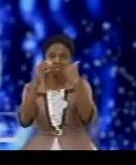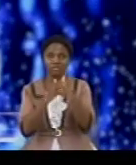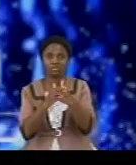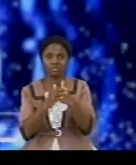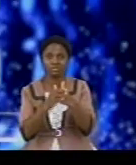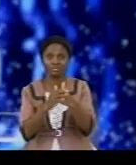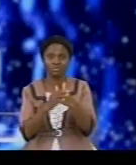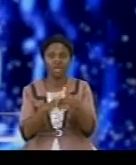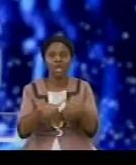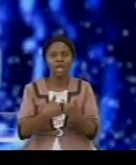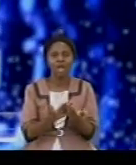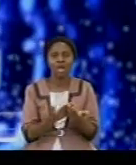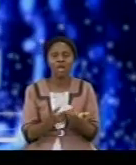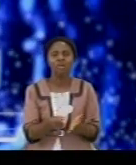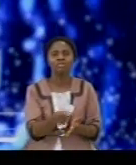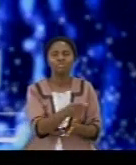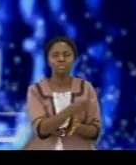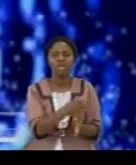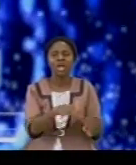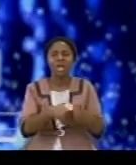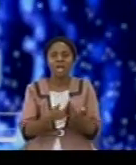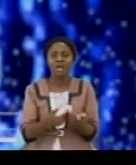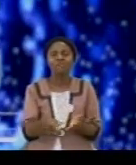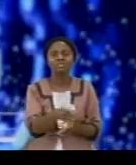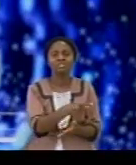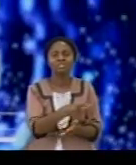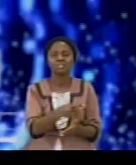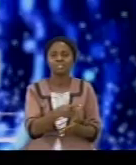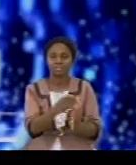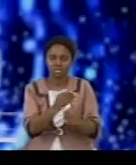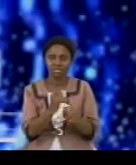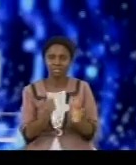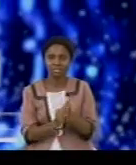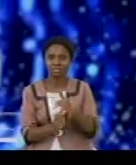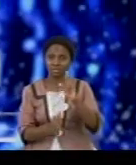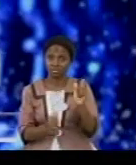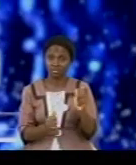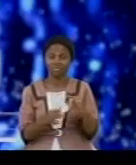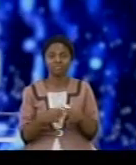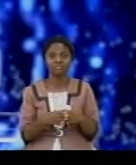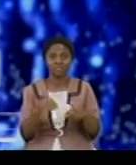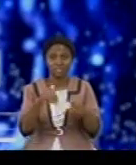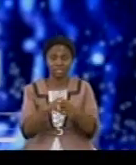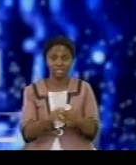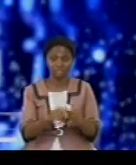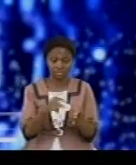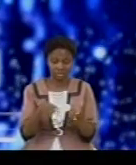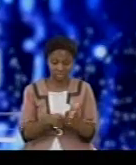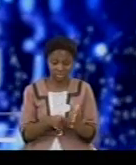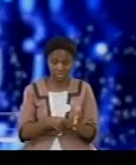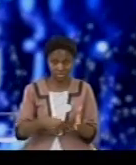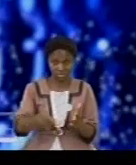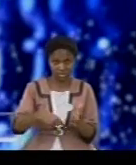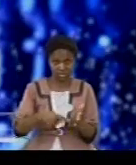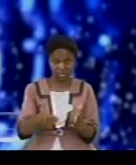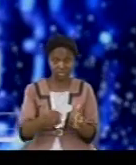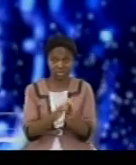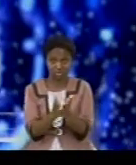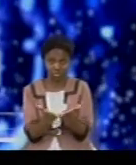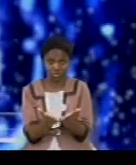How did they come about that? He had earlier on in this same book that he wrote to these same people, Philippians in chapter